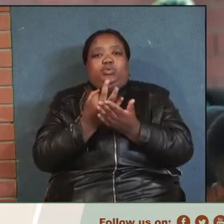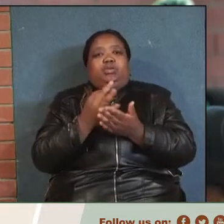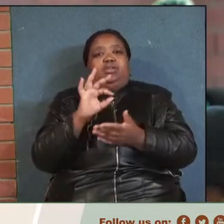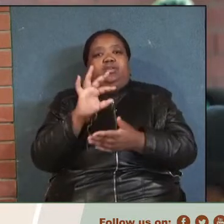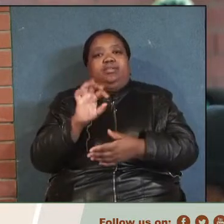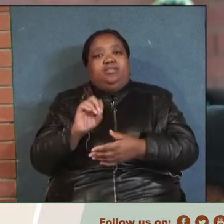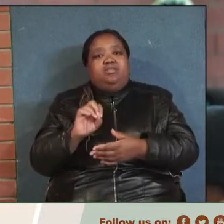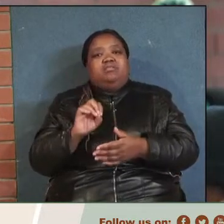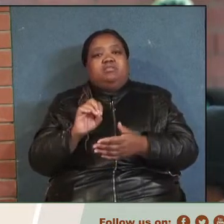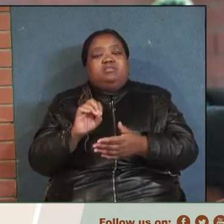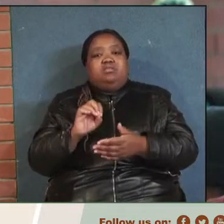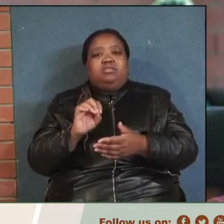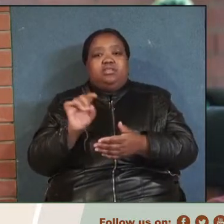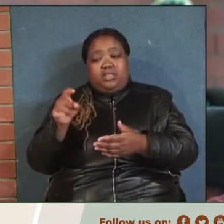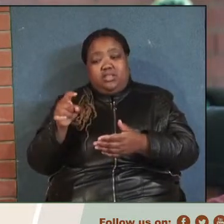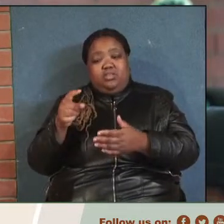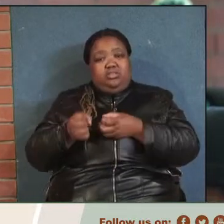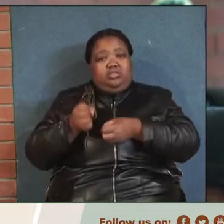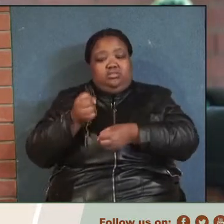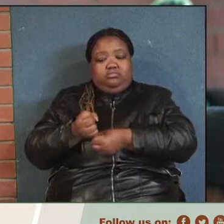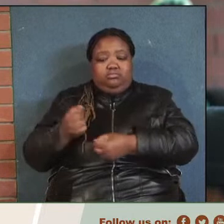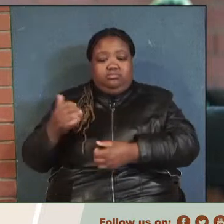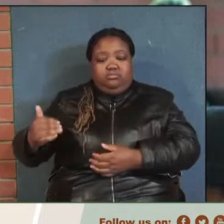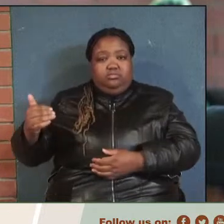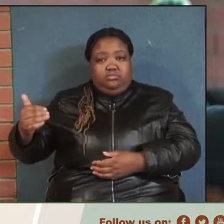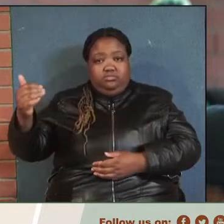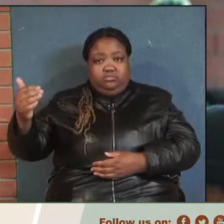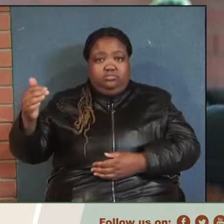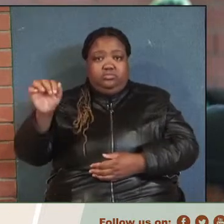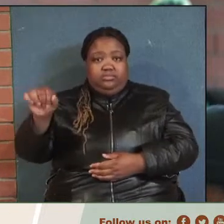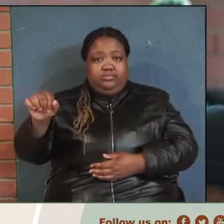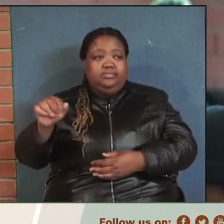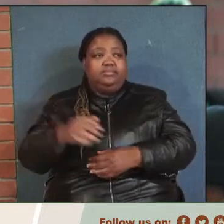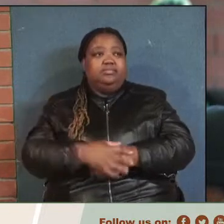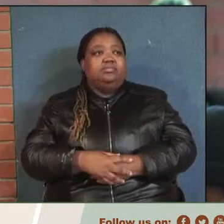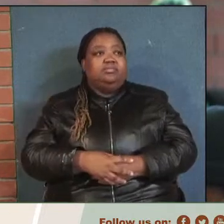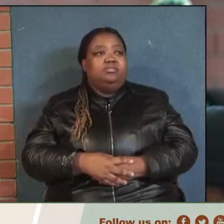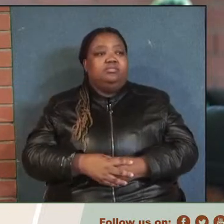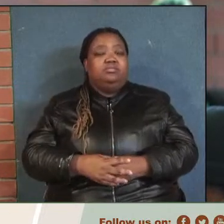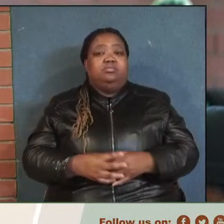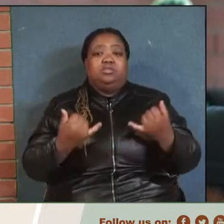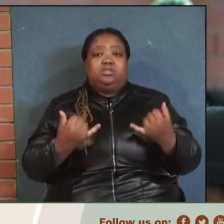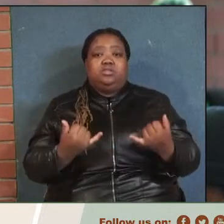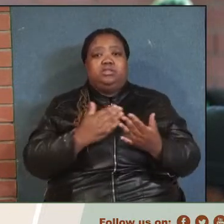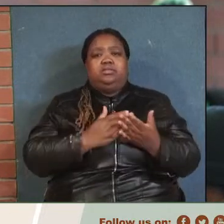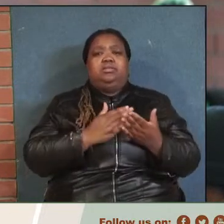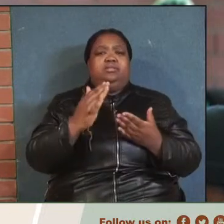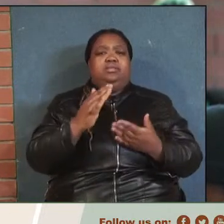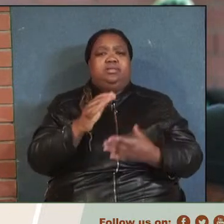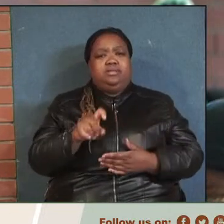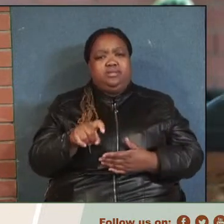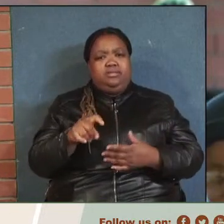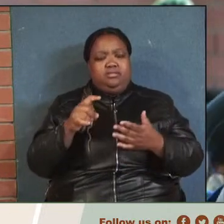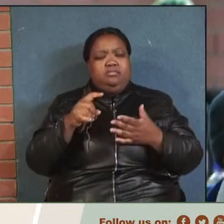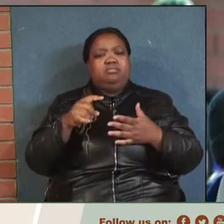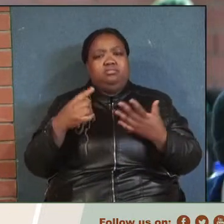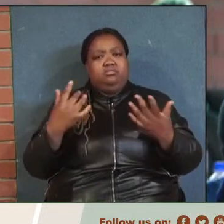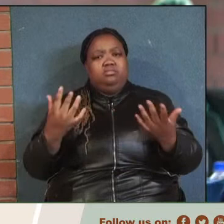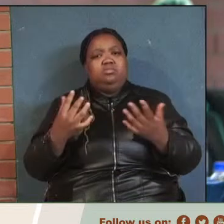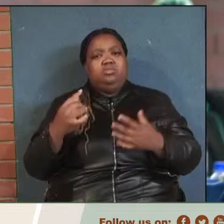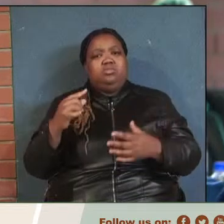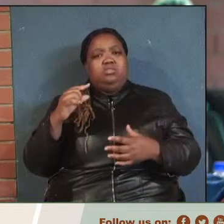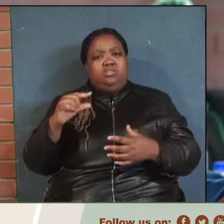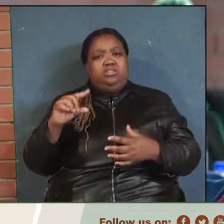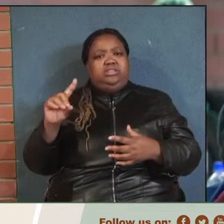you write a scholarship test should you not afford the school fees. They should eliminate that, and the Gauteng Department of Education must